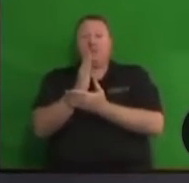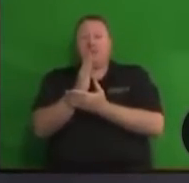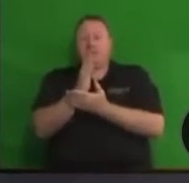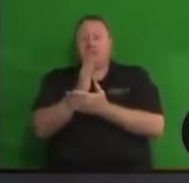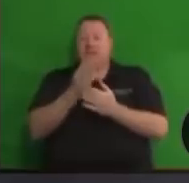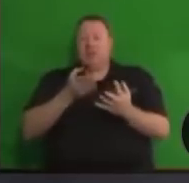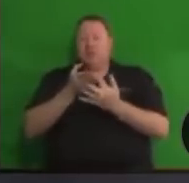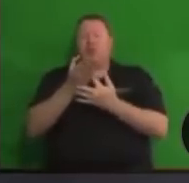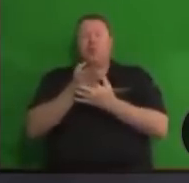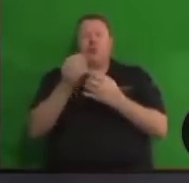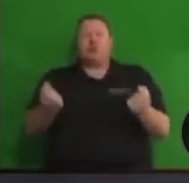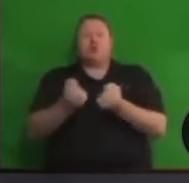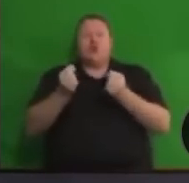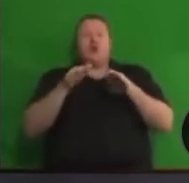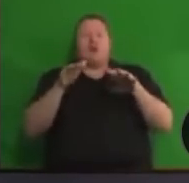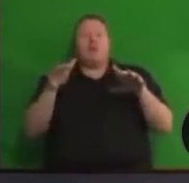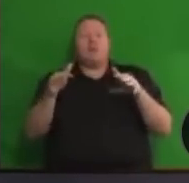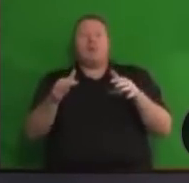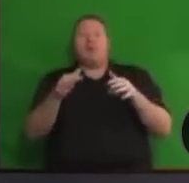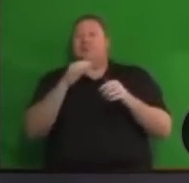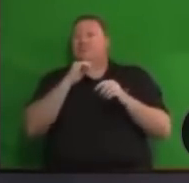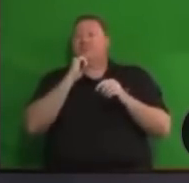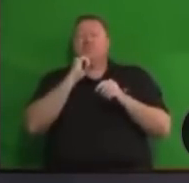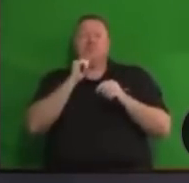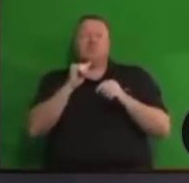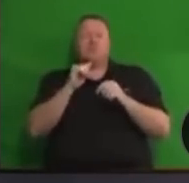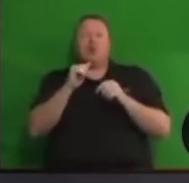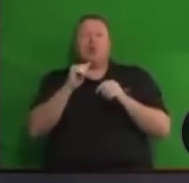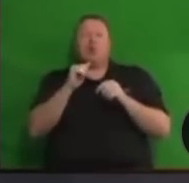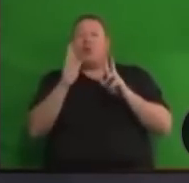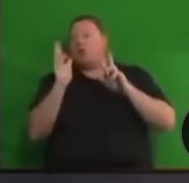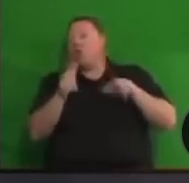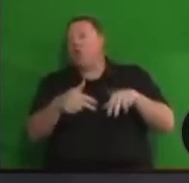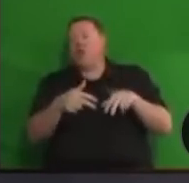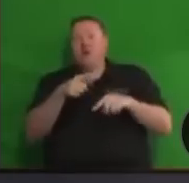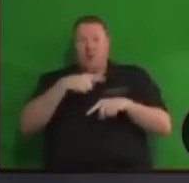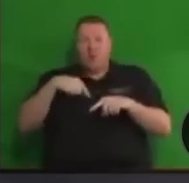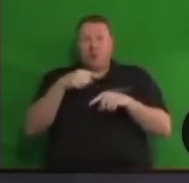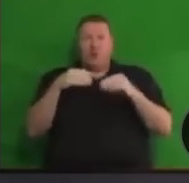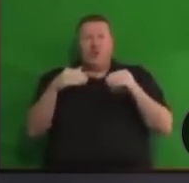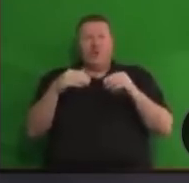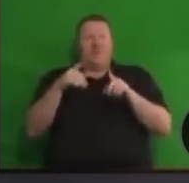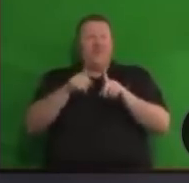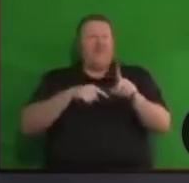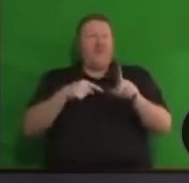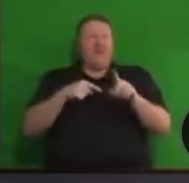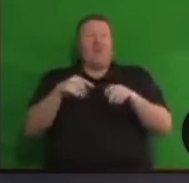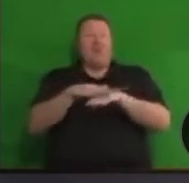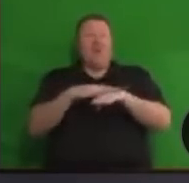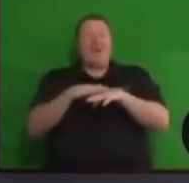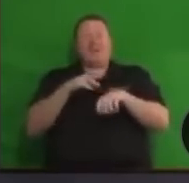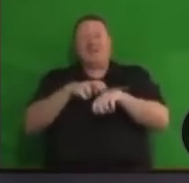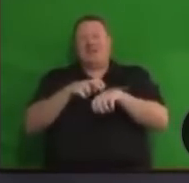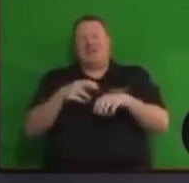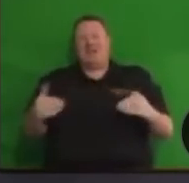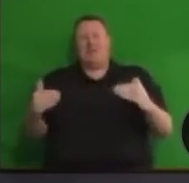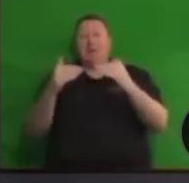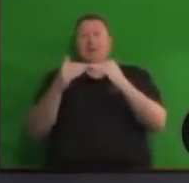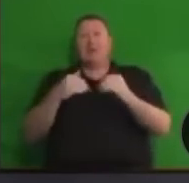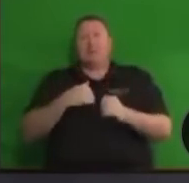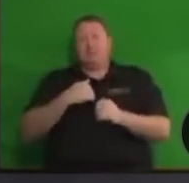struggles of our people, cannot be made hollow by our failure to meet the basics. As a new